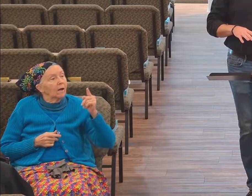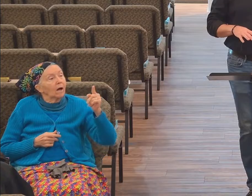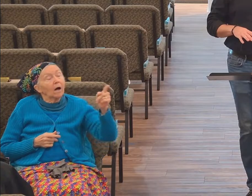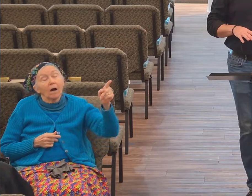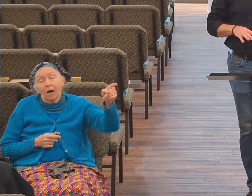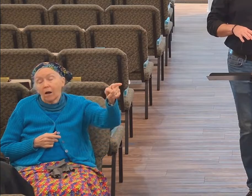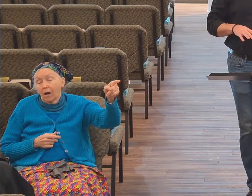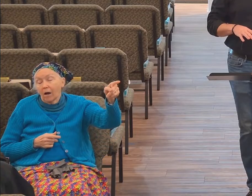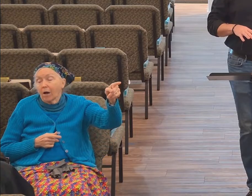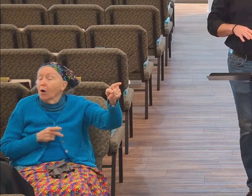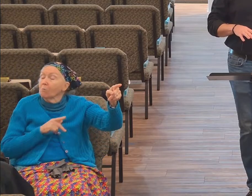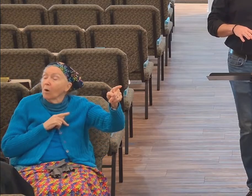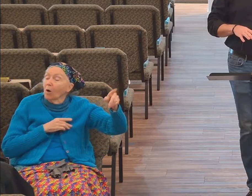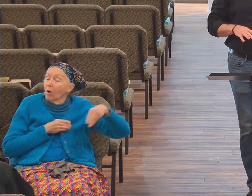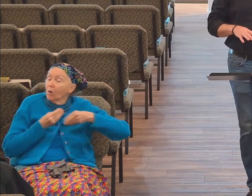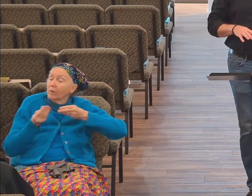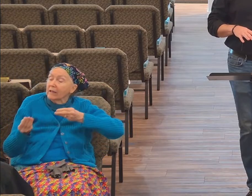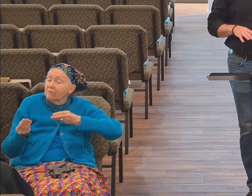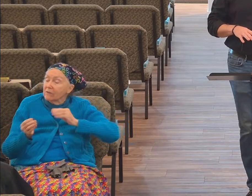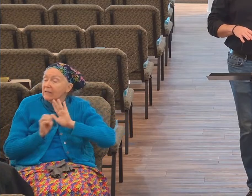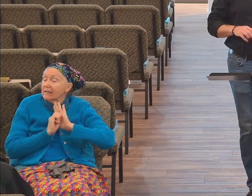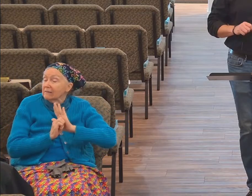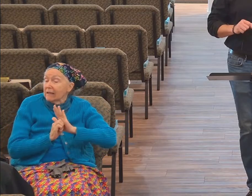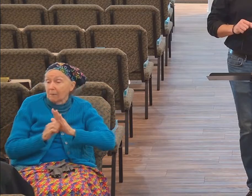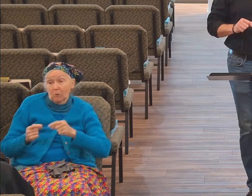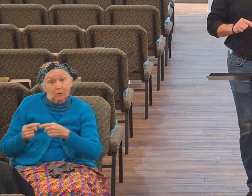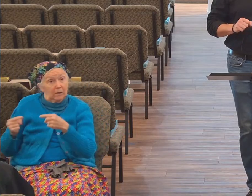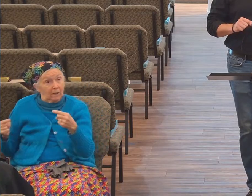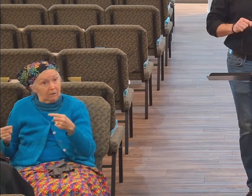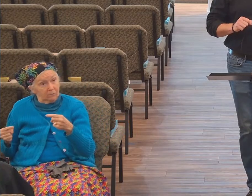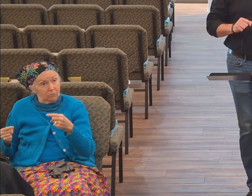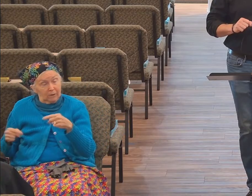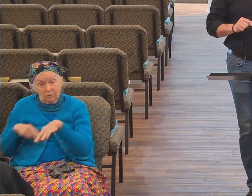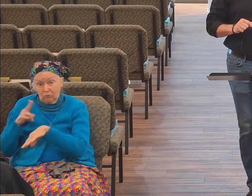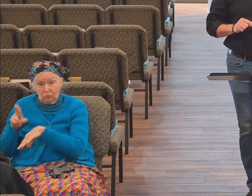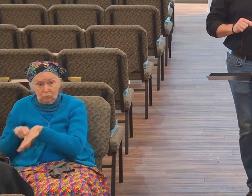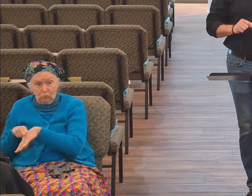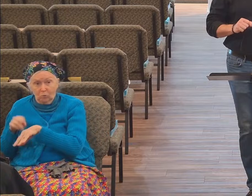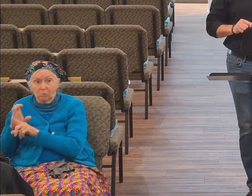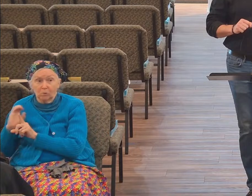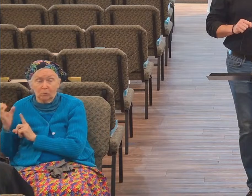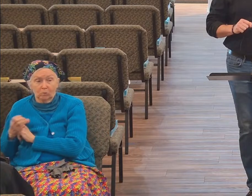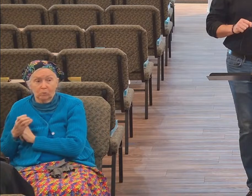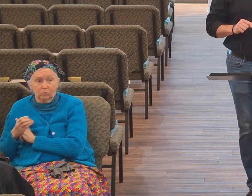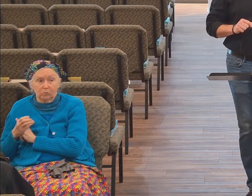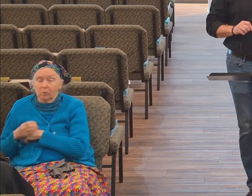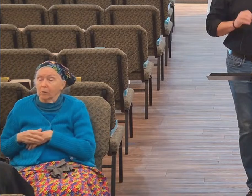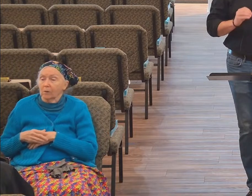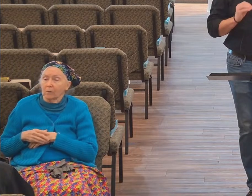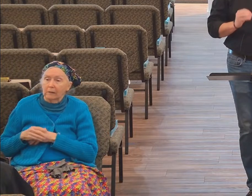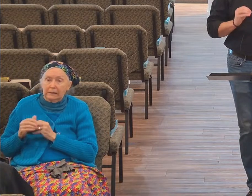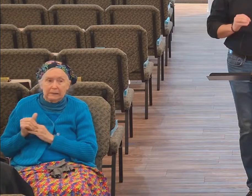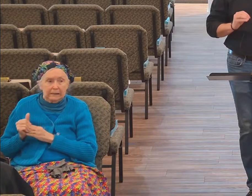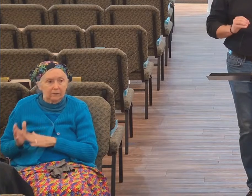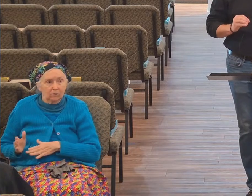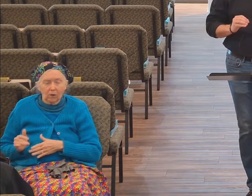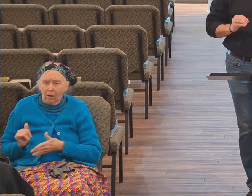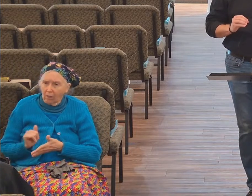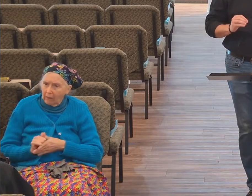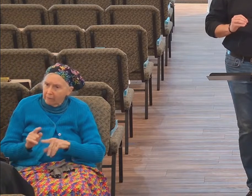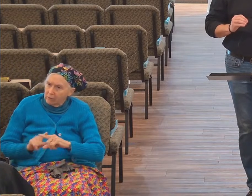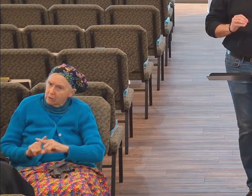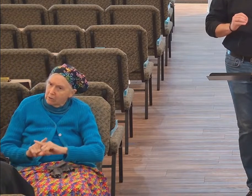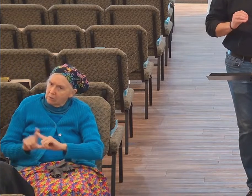Okay? And it's in contrast, isn't it? It's in contrast, right? So there's something different about